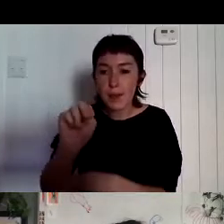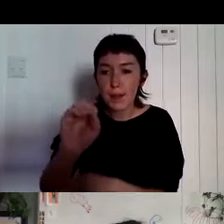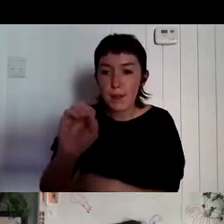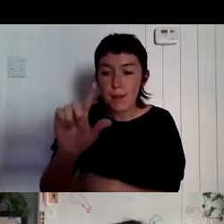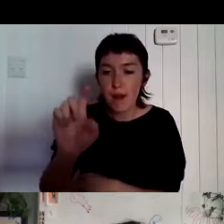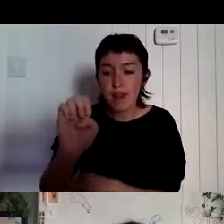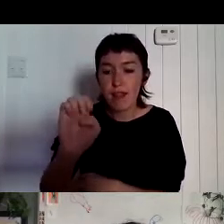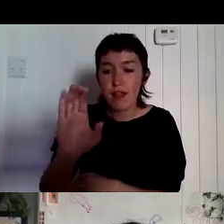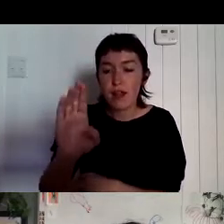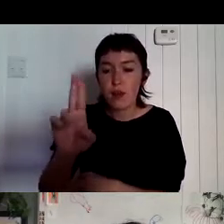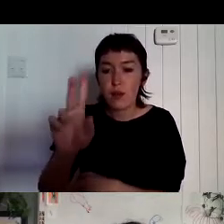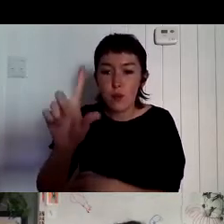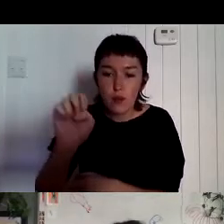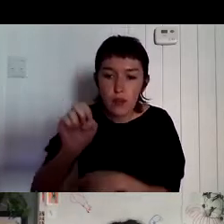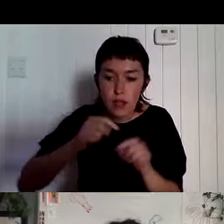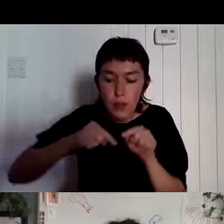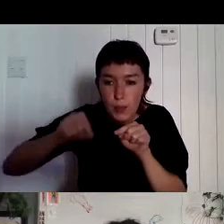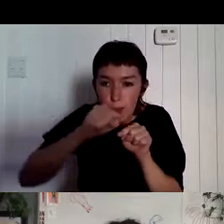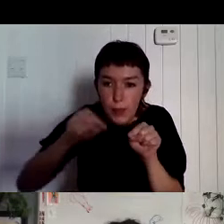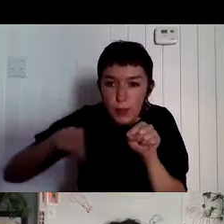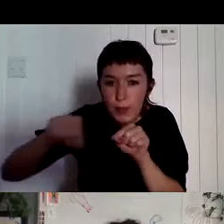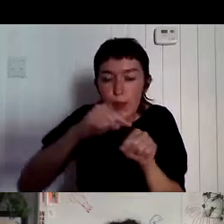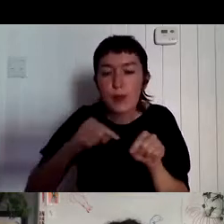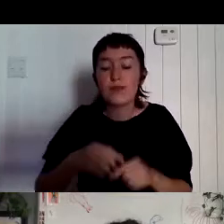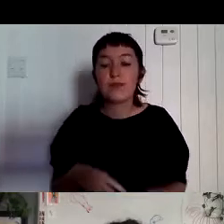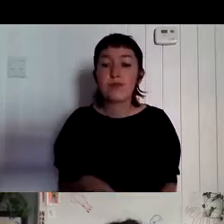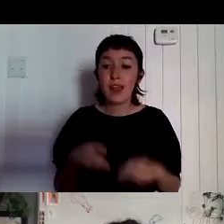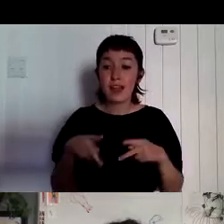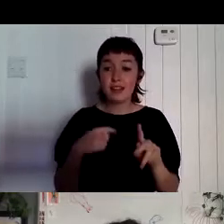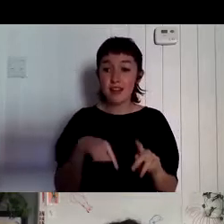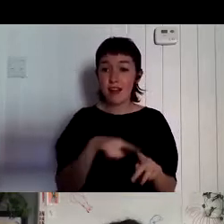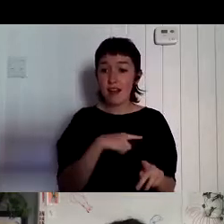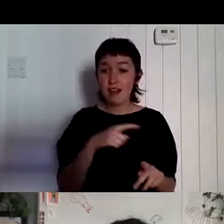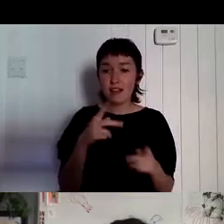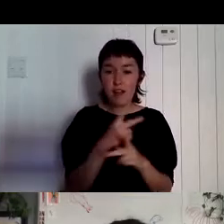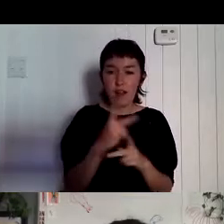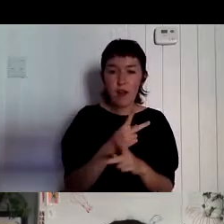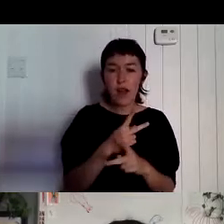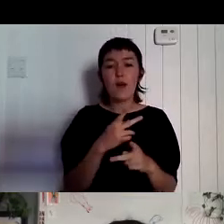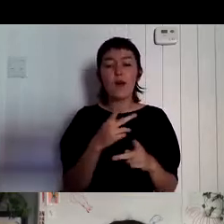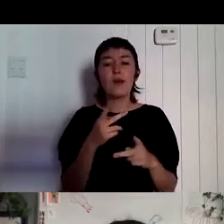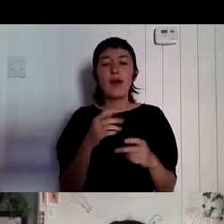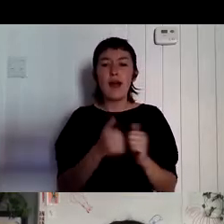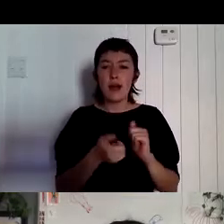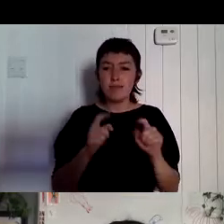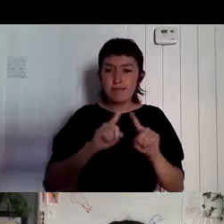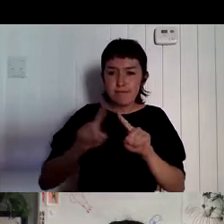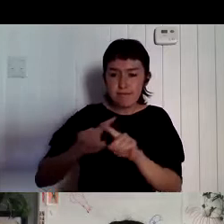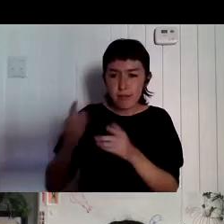us make inferences or really good educated guesses about how different parts of the brain are